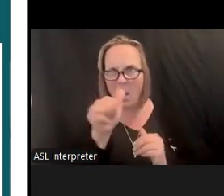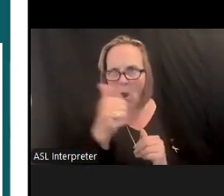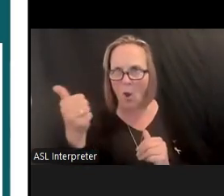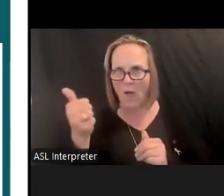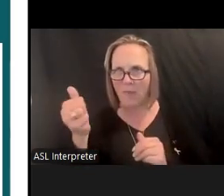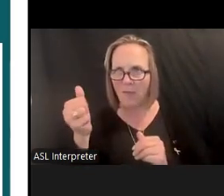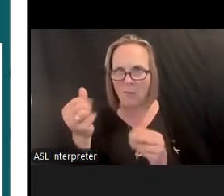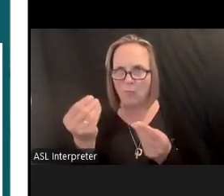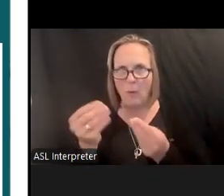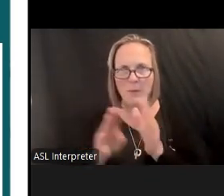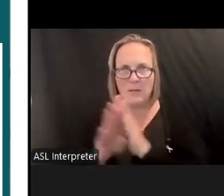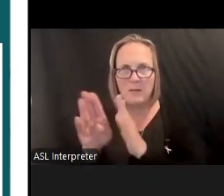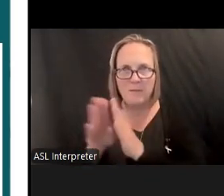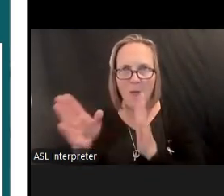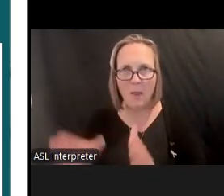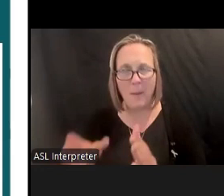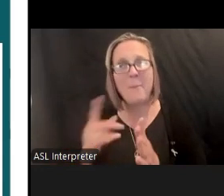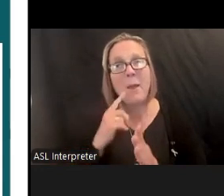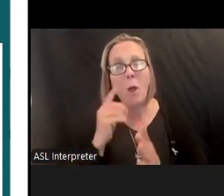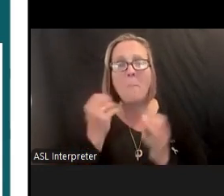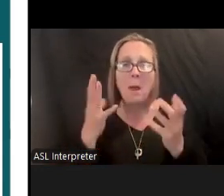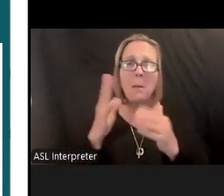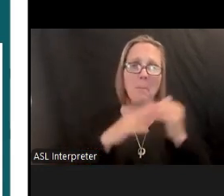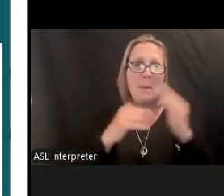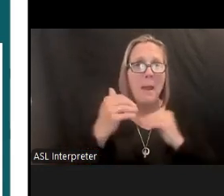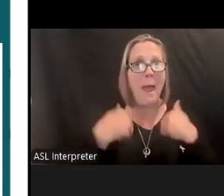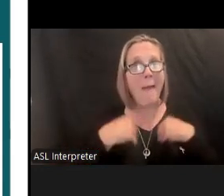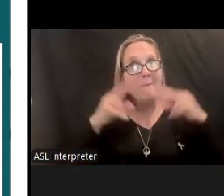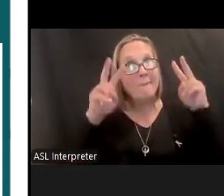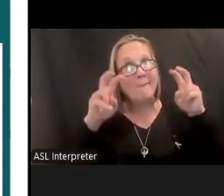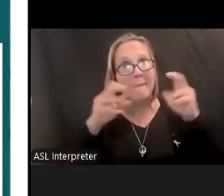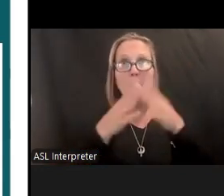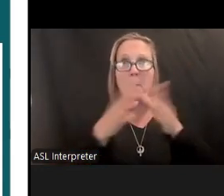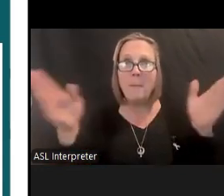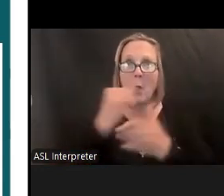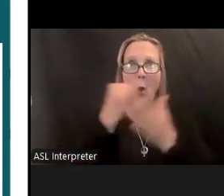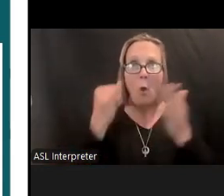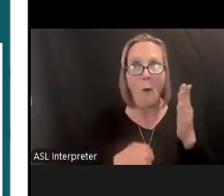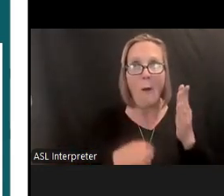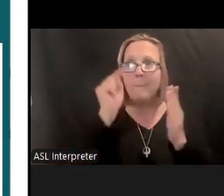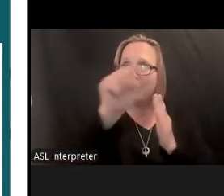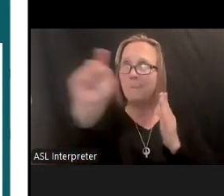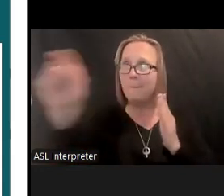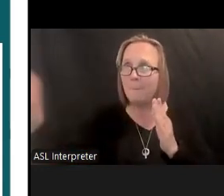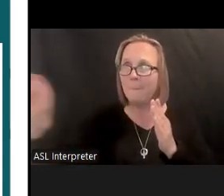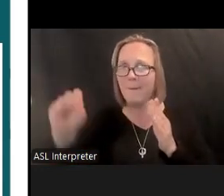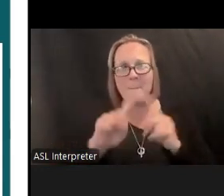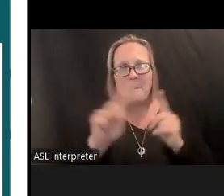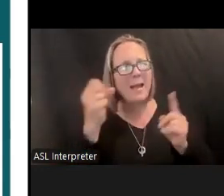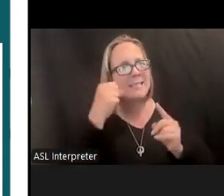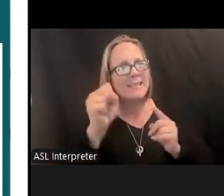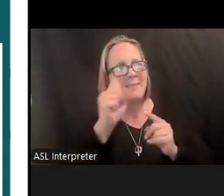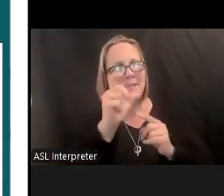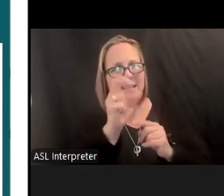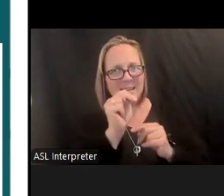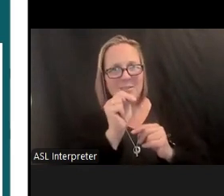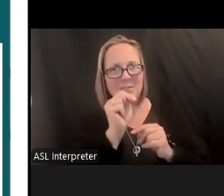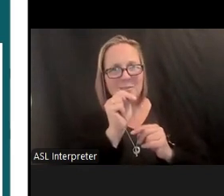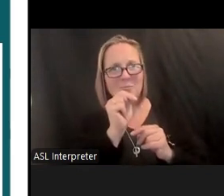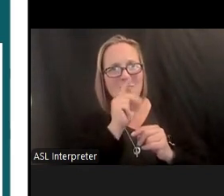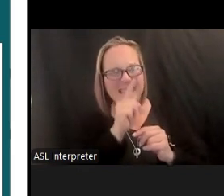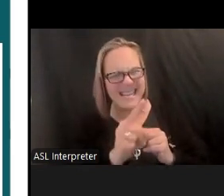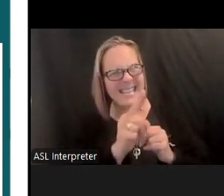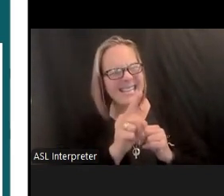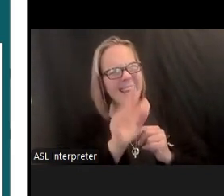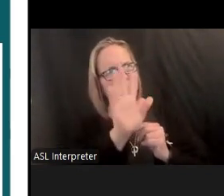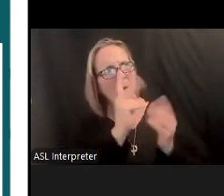many buildings install public art, but Silverstein seems to have consistently managed to do something really special with